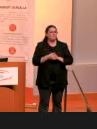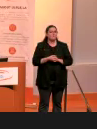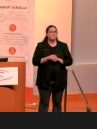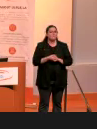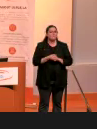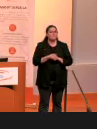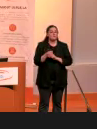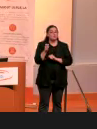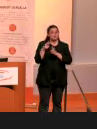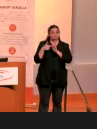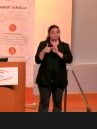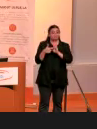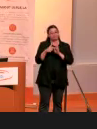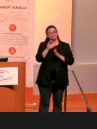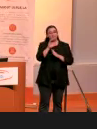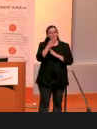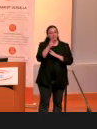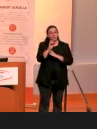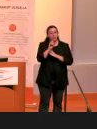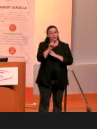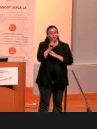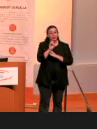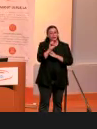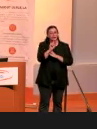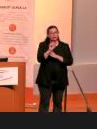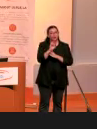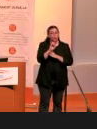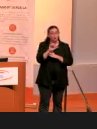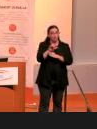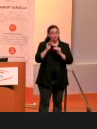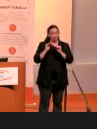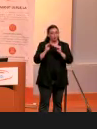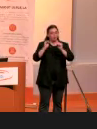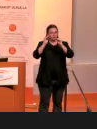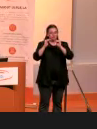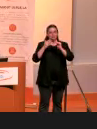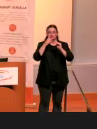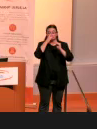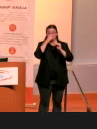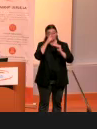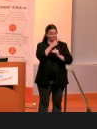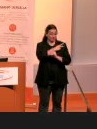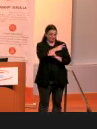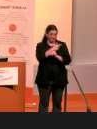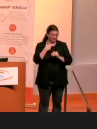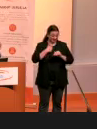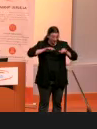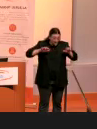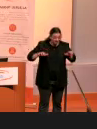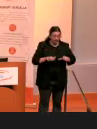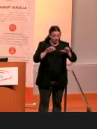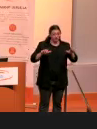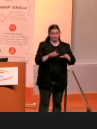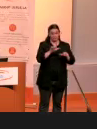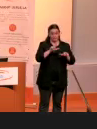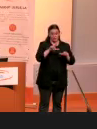in particular, when we think about cholesterol levels, here, if you compare in the green patients who have active lupus compared to